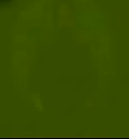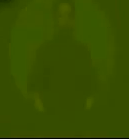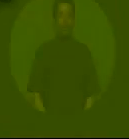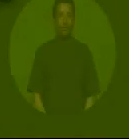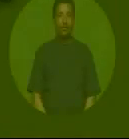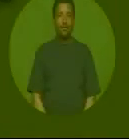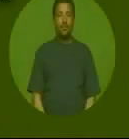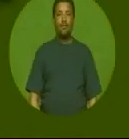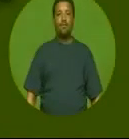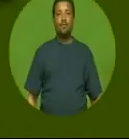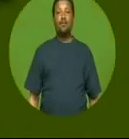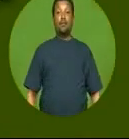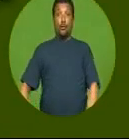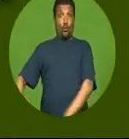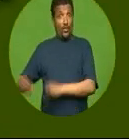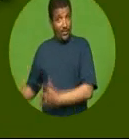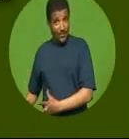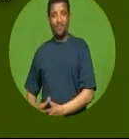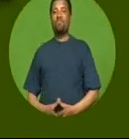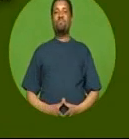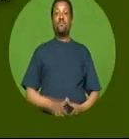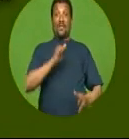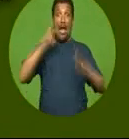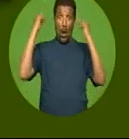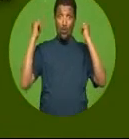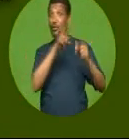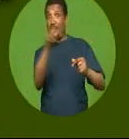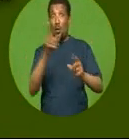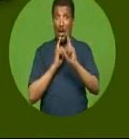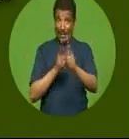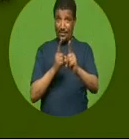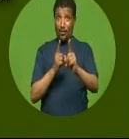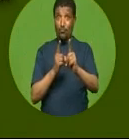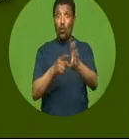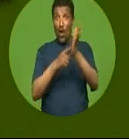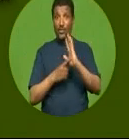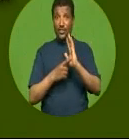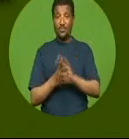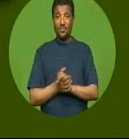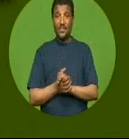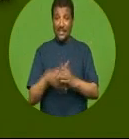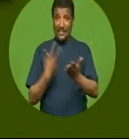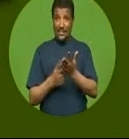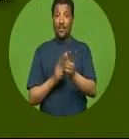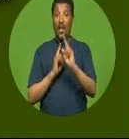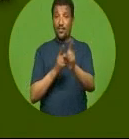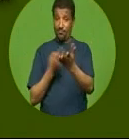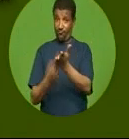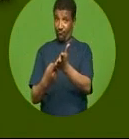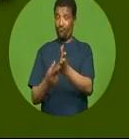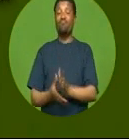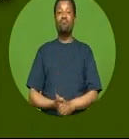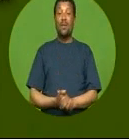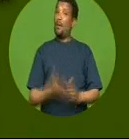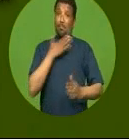Students, I hope you've answered the question. Here is the answer. Please check against your